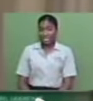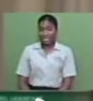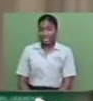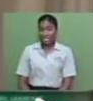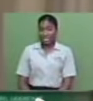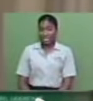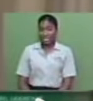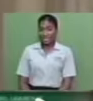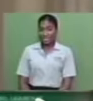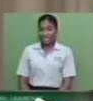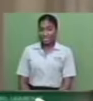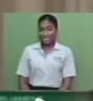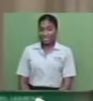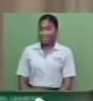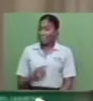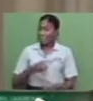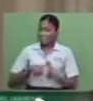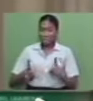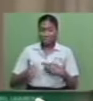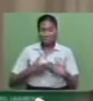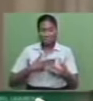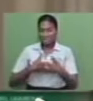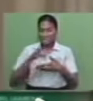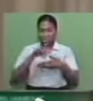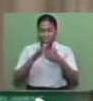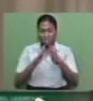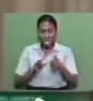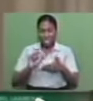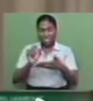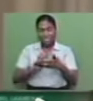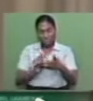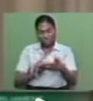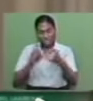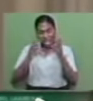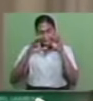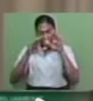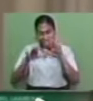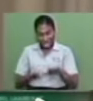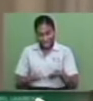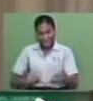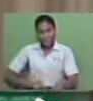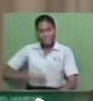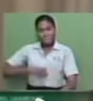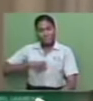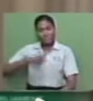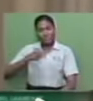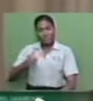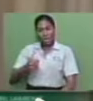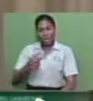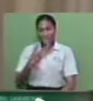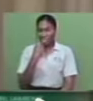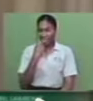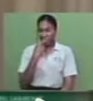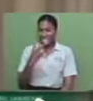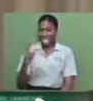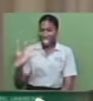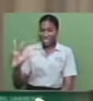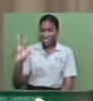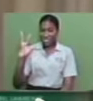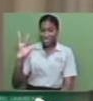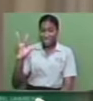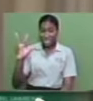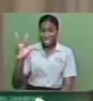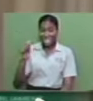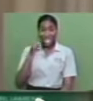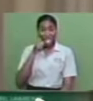that they were able to complete the exercise. And let me say I'm proud to see 3 girls who topped the essay exam